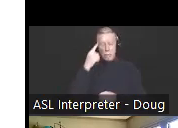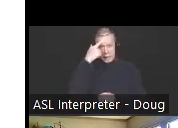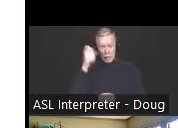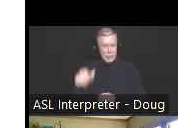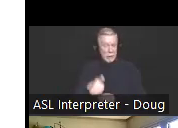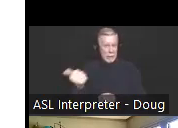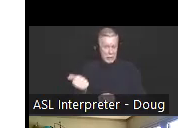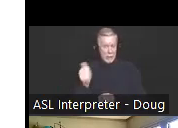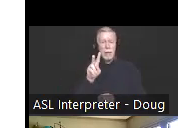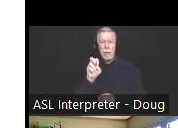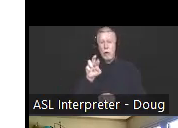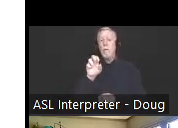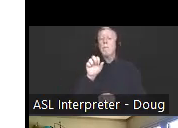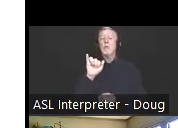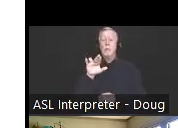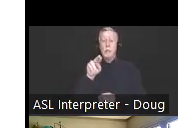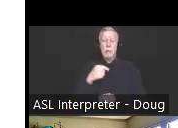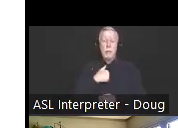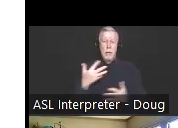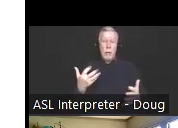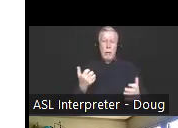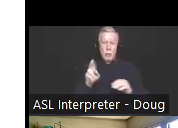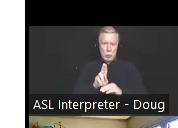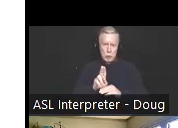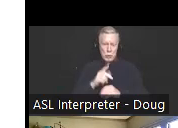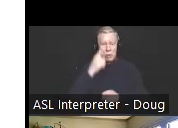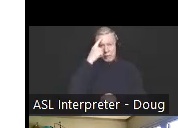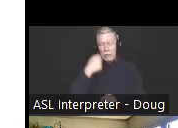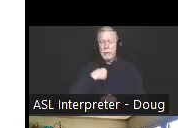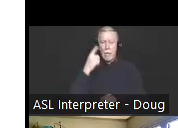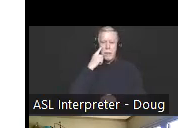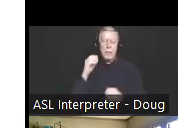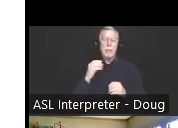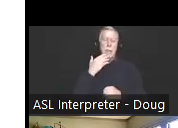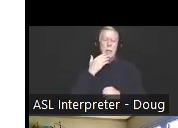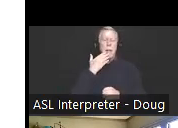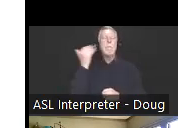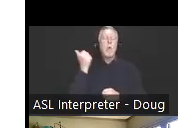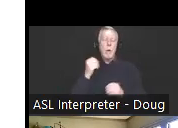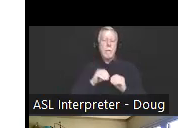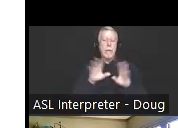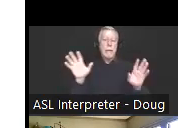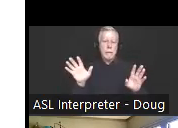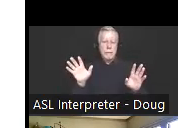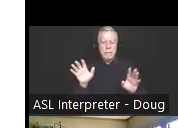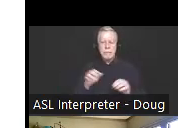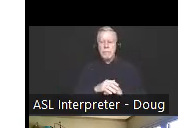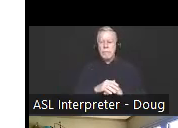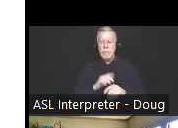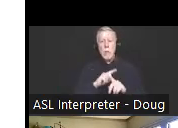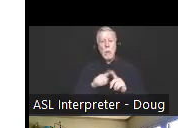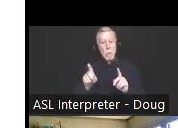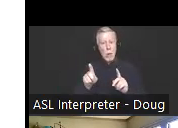I want to use with you because I think it's more effective. But essentially what the spectrum